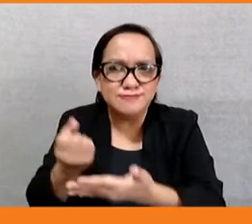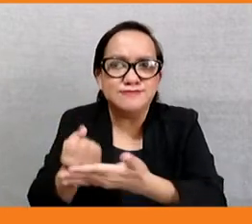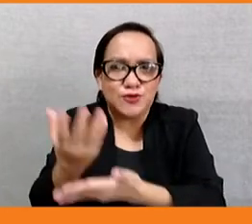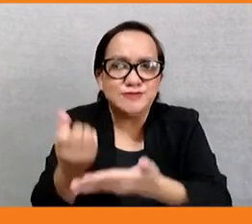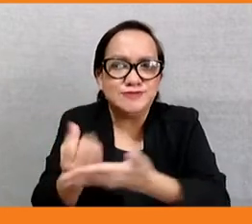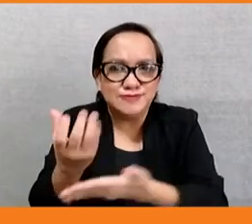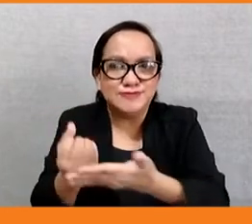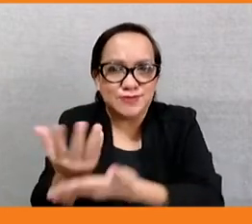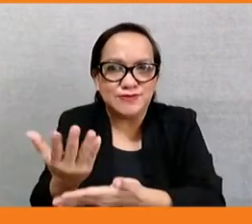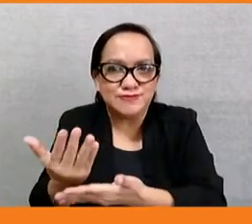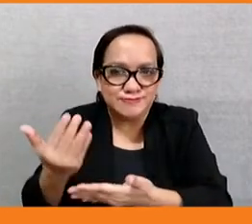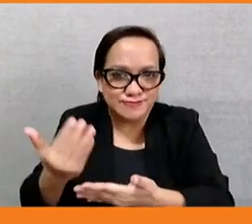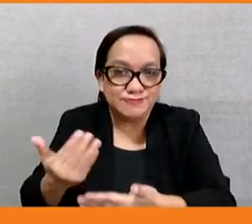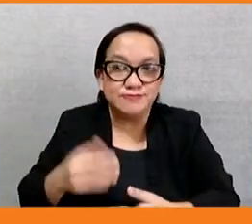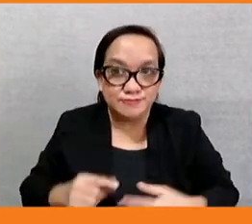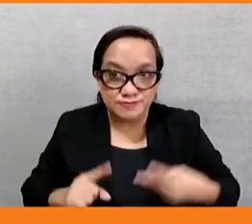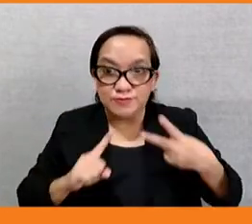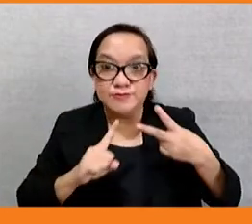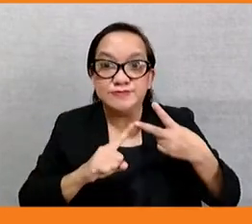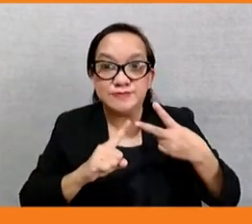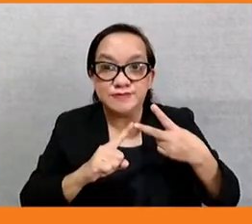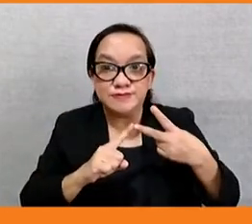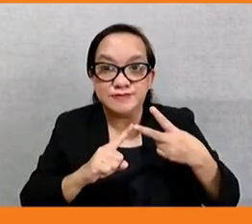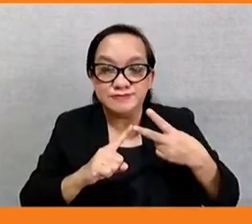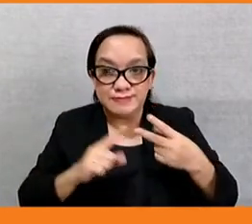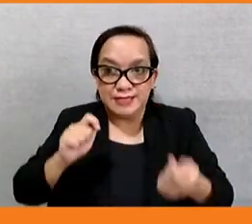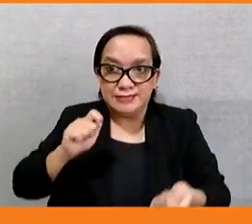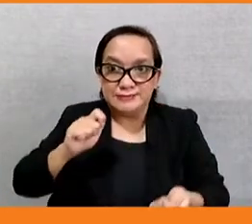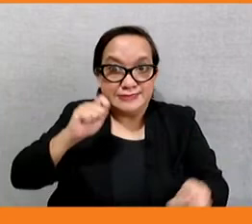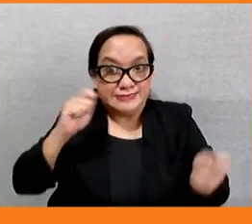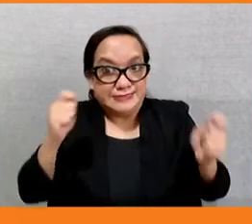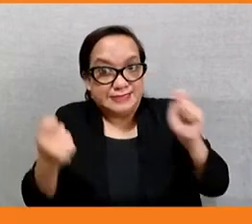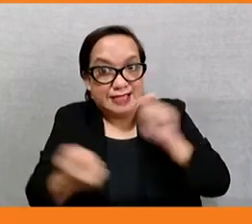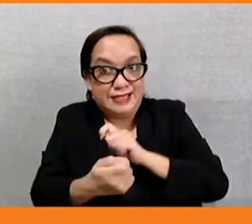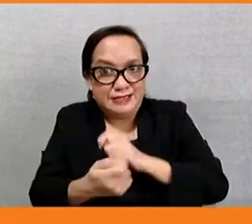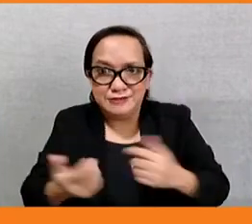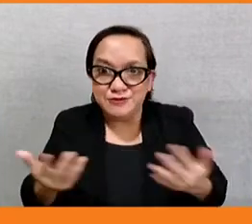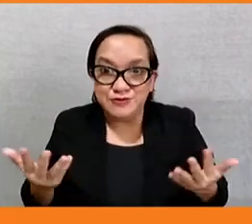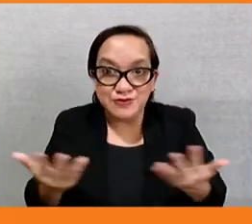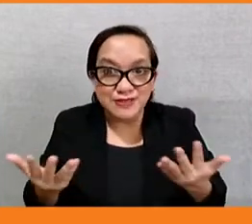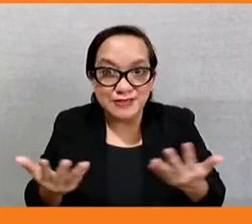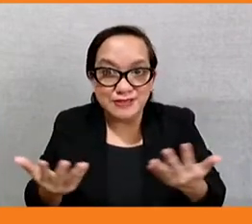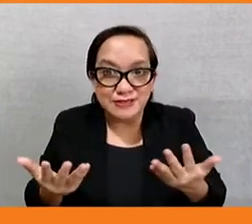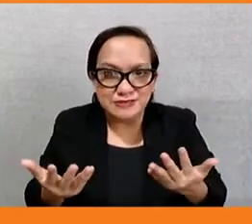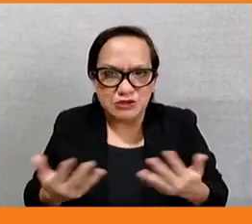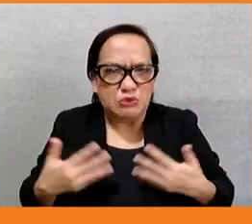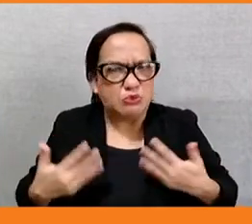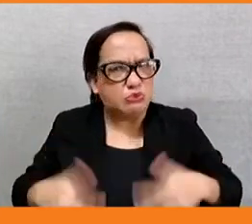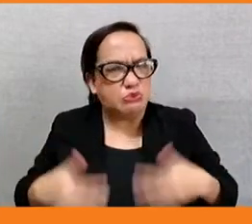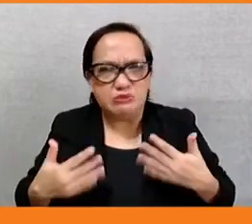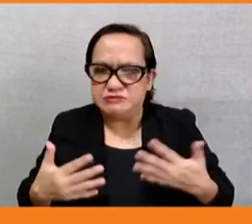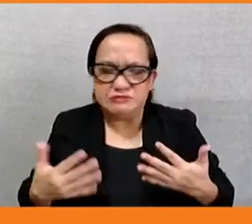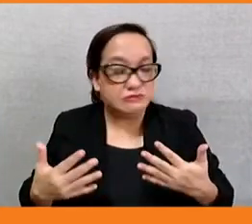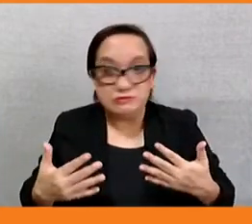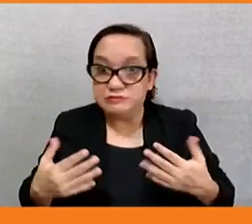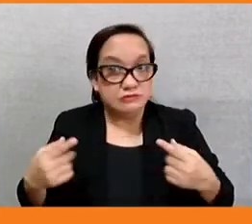Second, just transition, which is a very complex multidimensional issue. It focuses